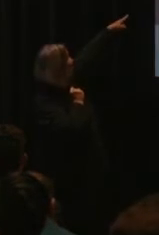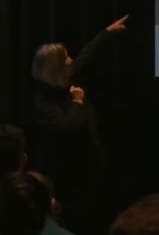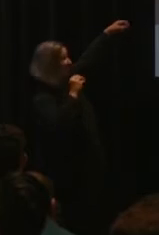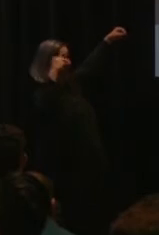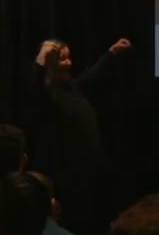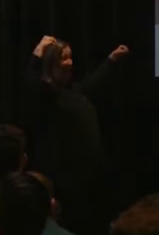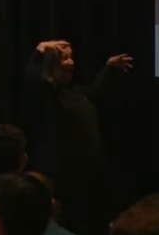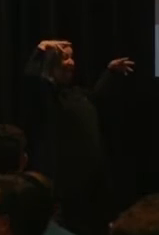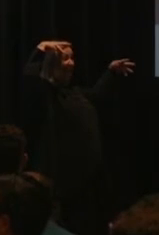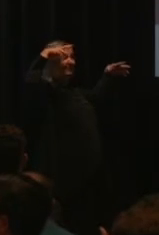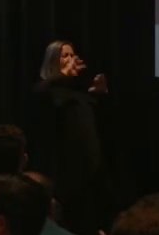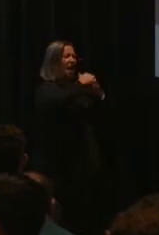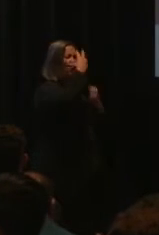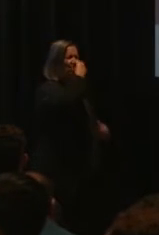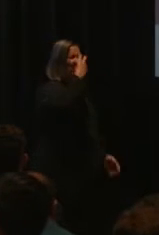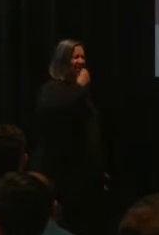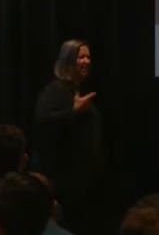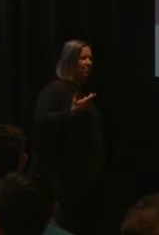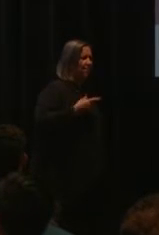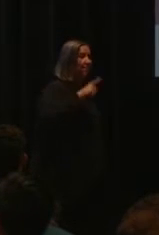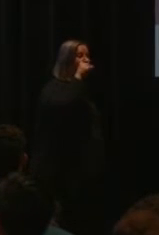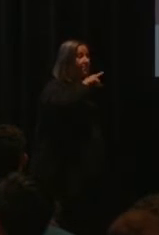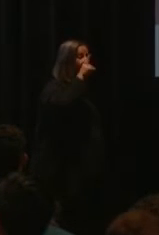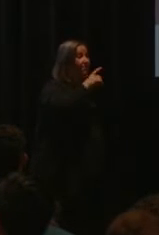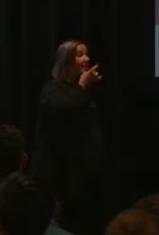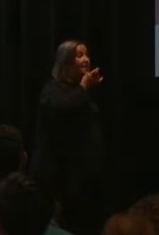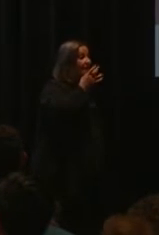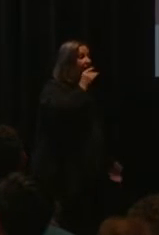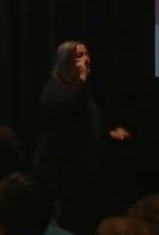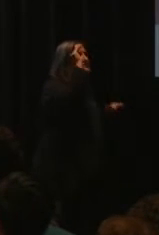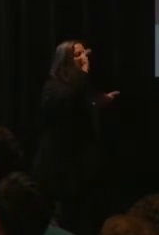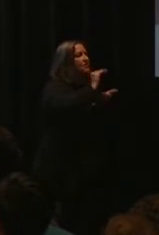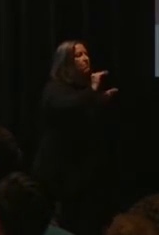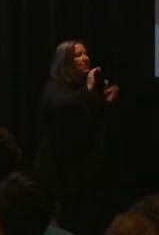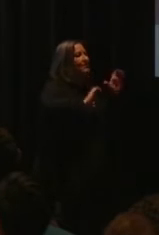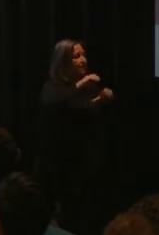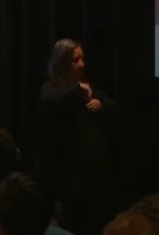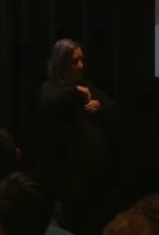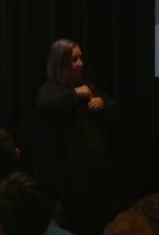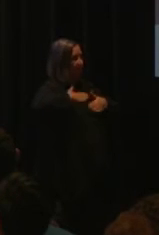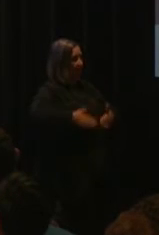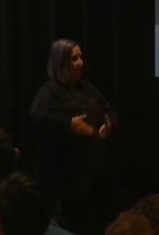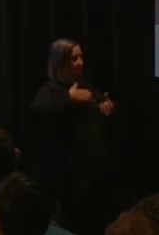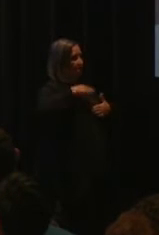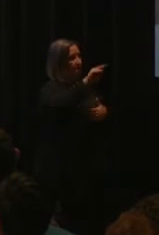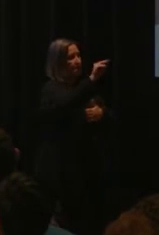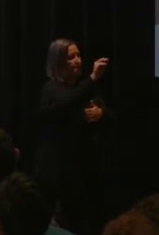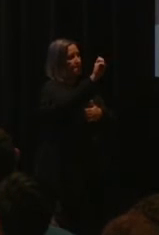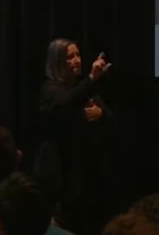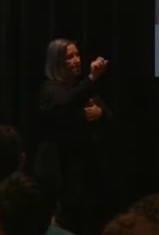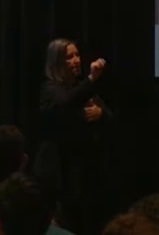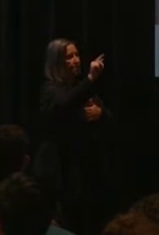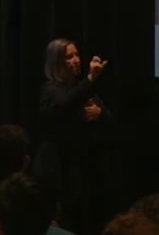Are you aware that artificial light suppresses our melatonin? We've got to have melatonin in order to sleep well at